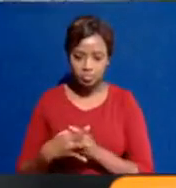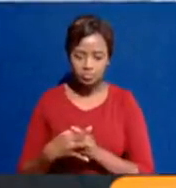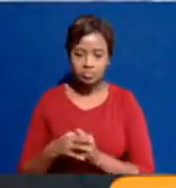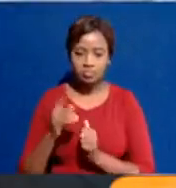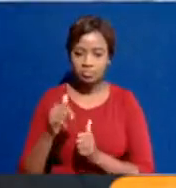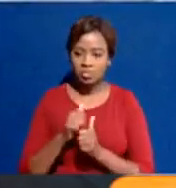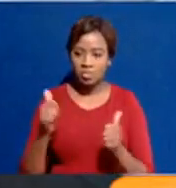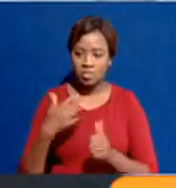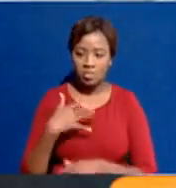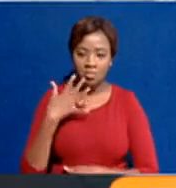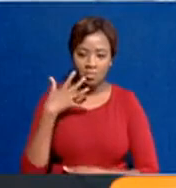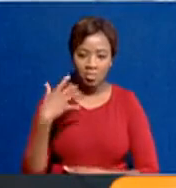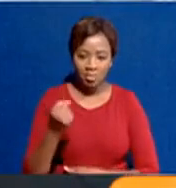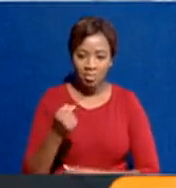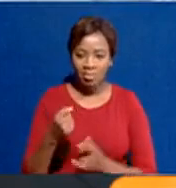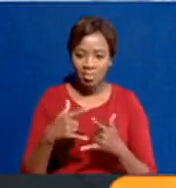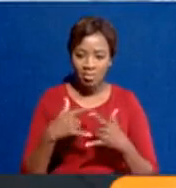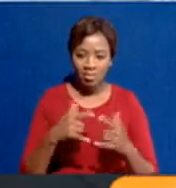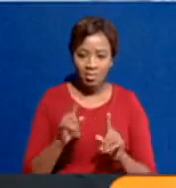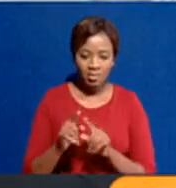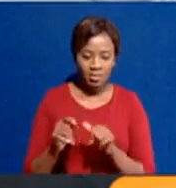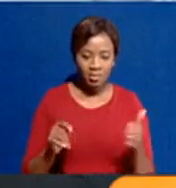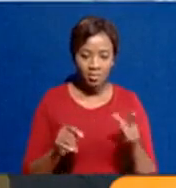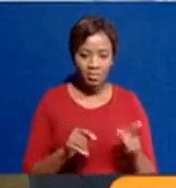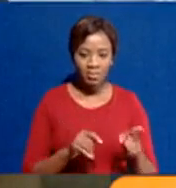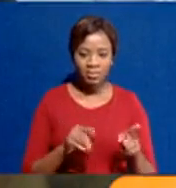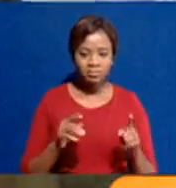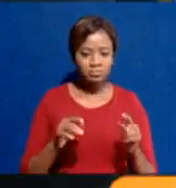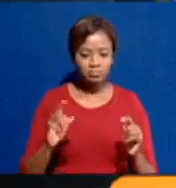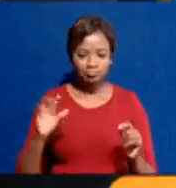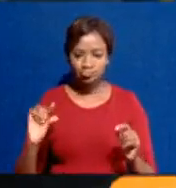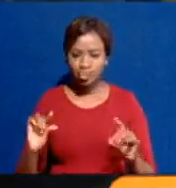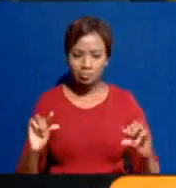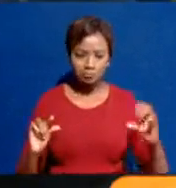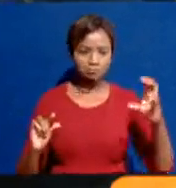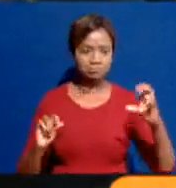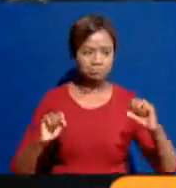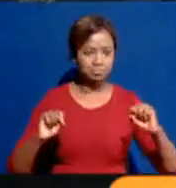a whopping 500 rating difference against Anzel in a David versus Goliath encounter.